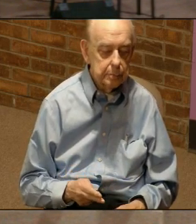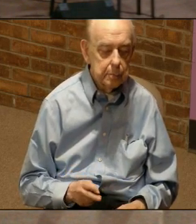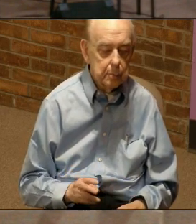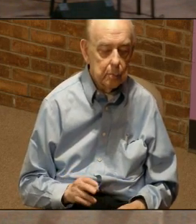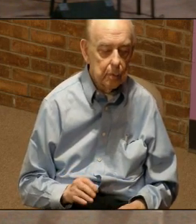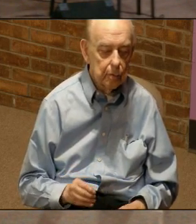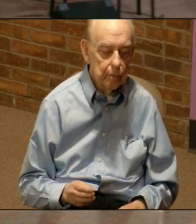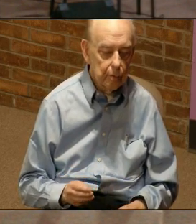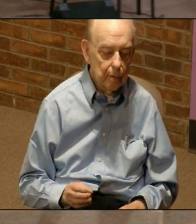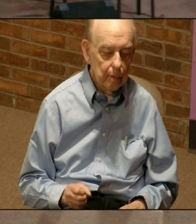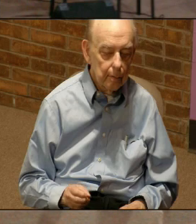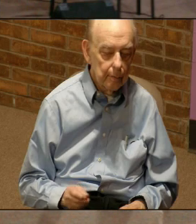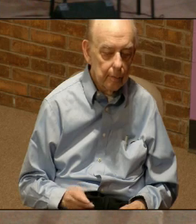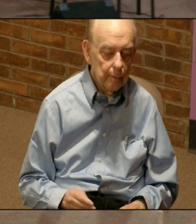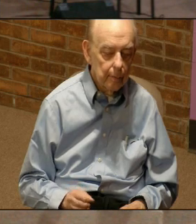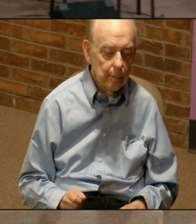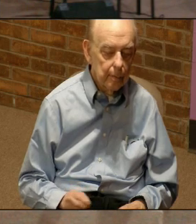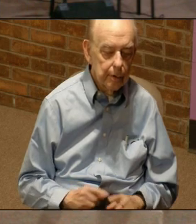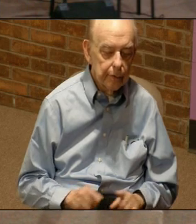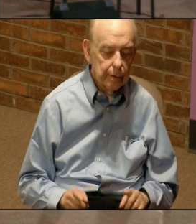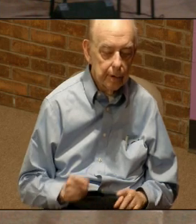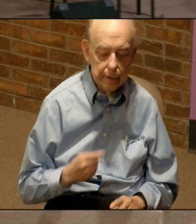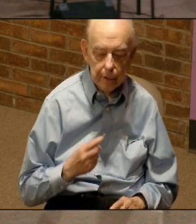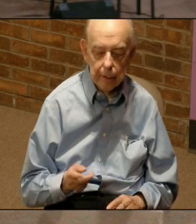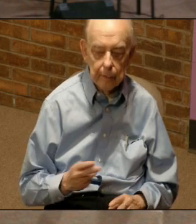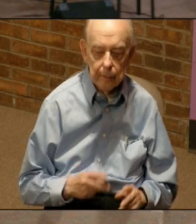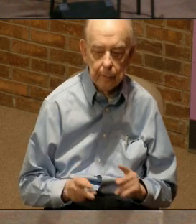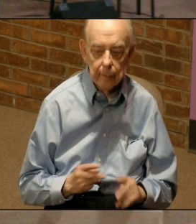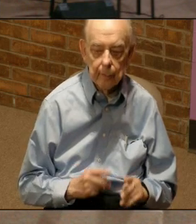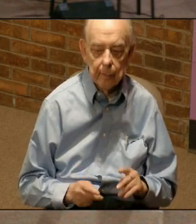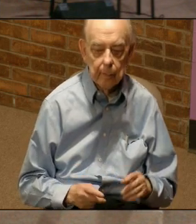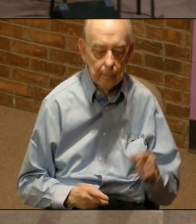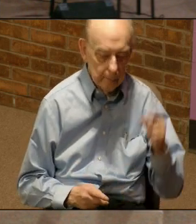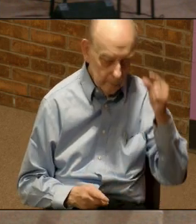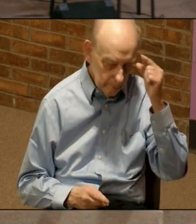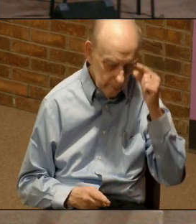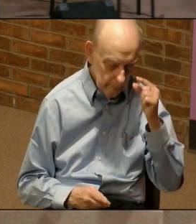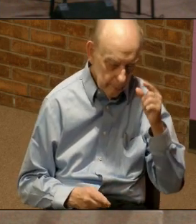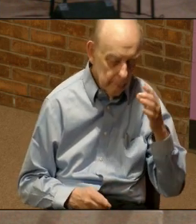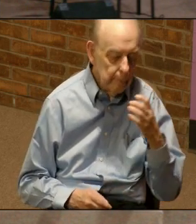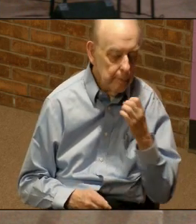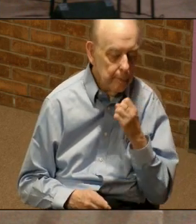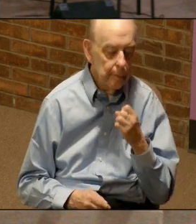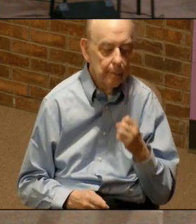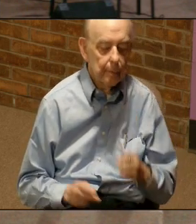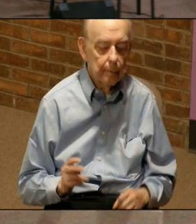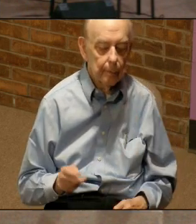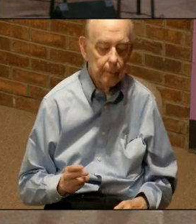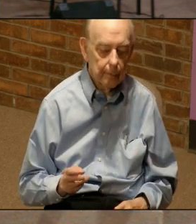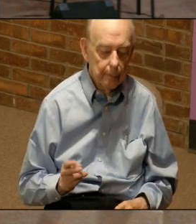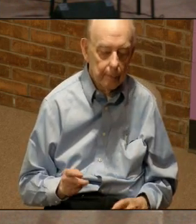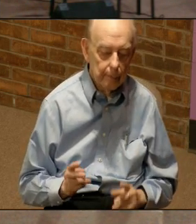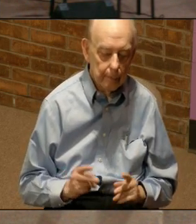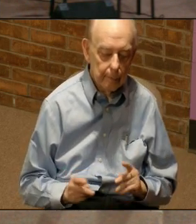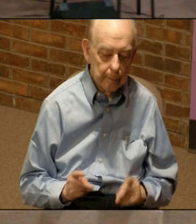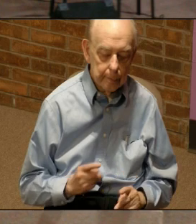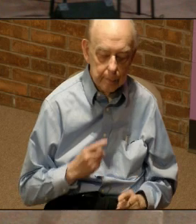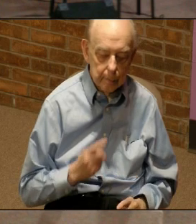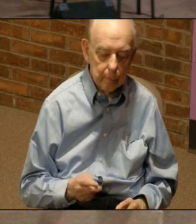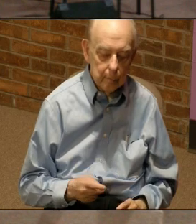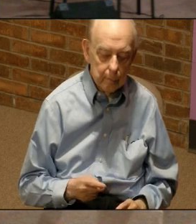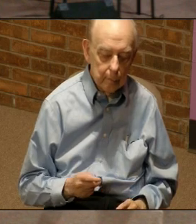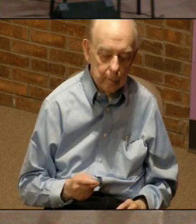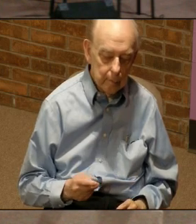Josephus and Philo. They will tell you, they were Greek historians or Jewish historians that will tell you